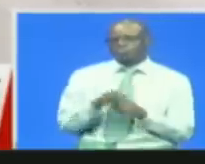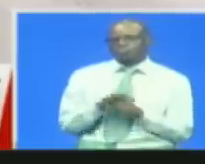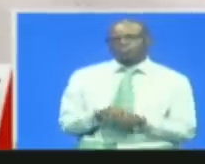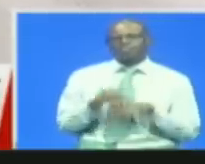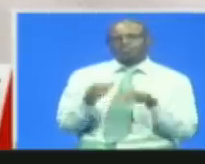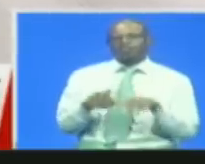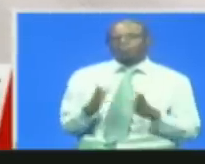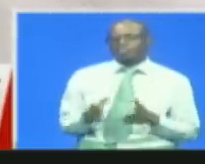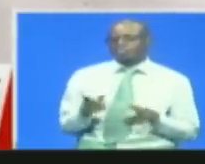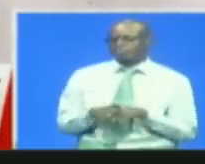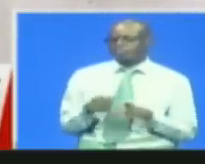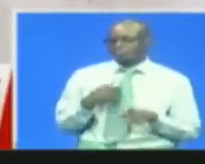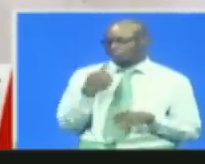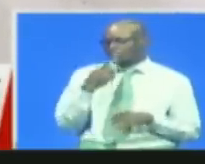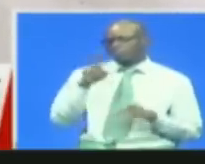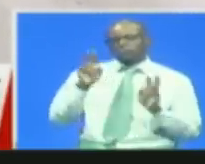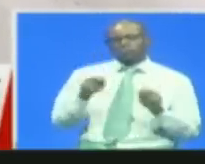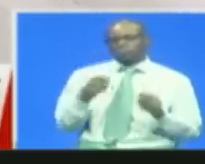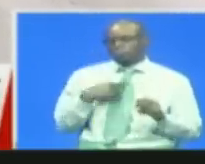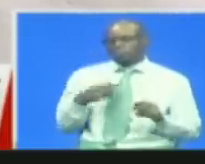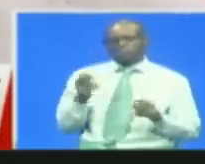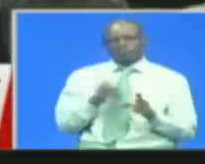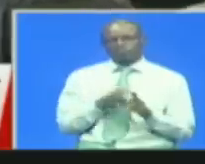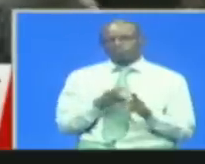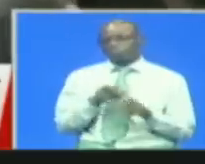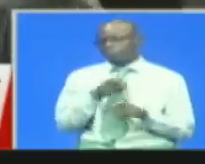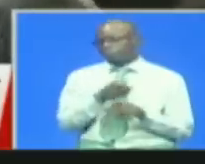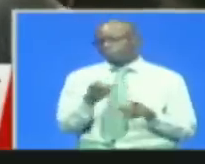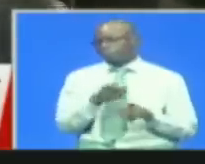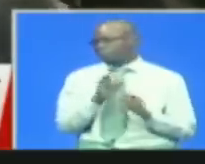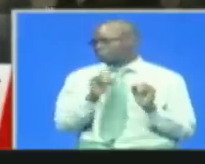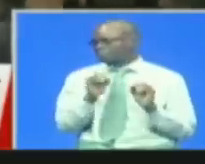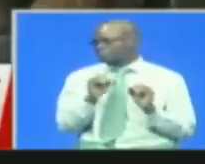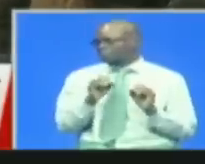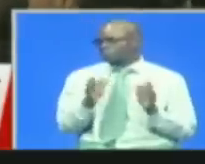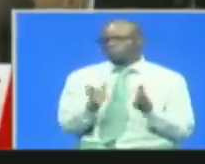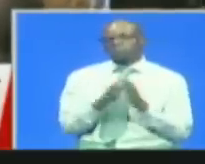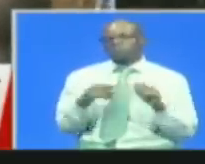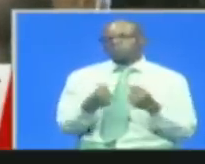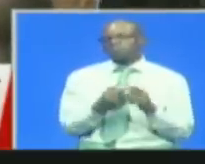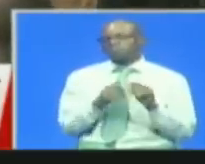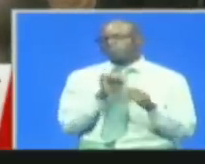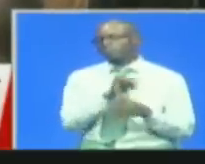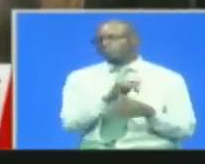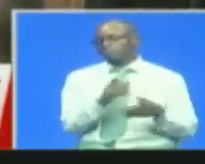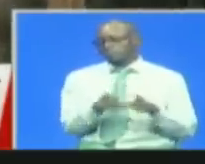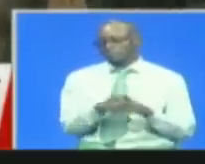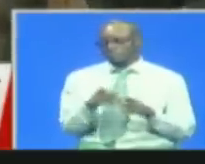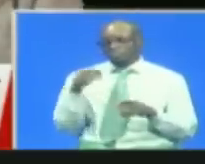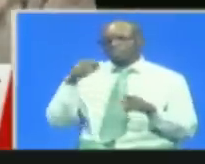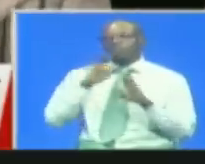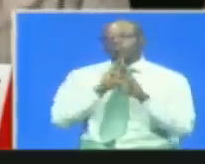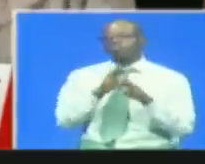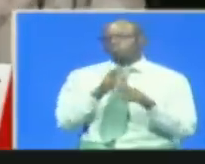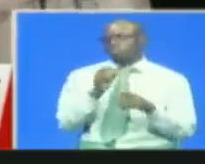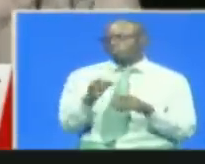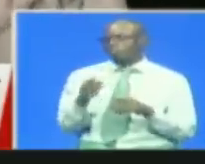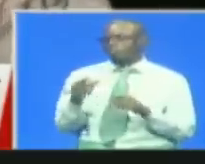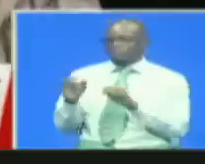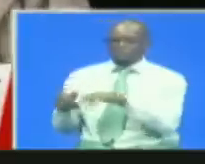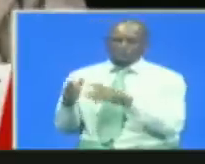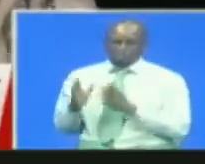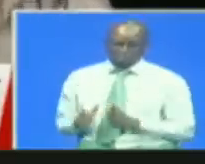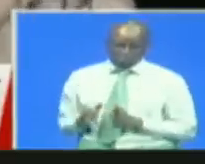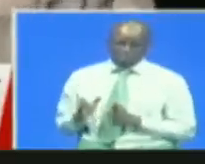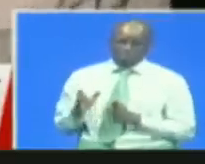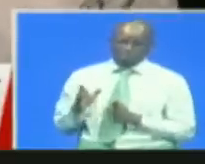I would not be party to the team, I would not be party to the report if the farmers consider, if